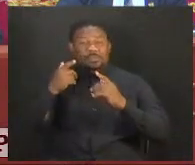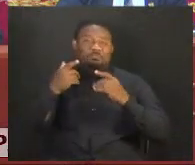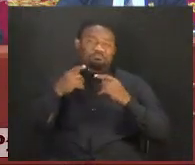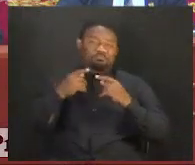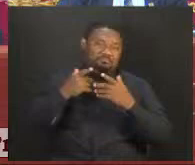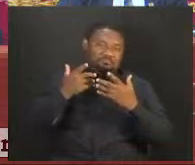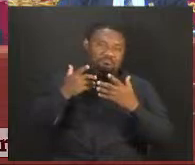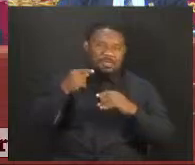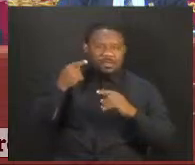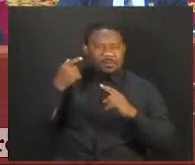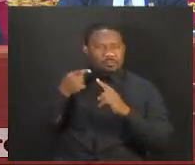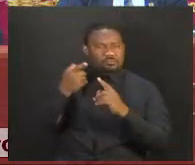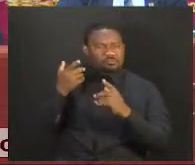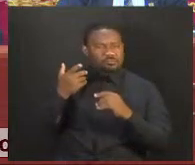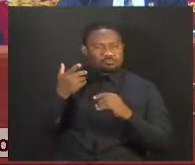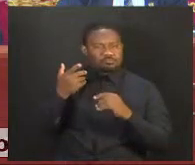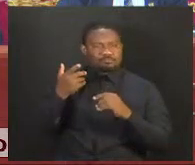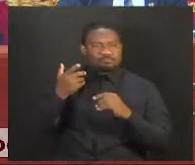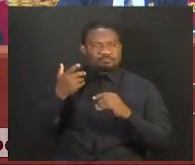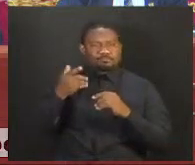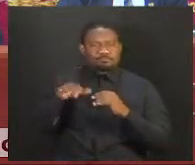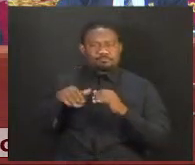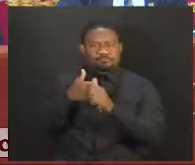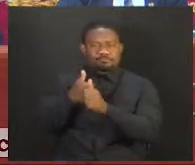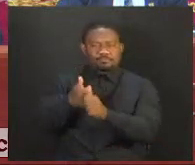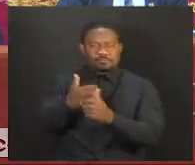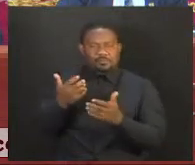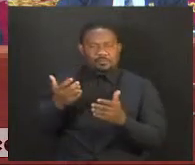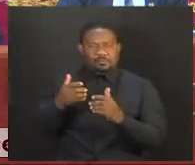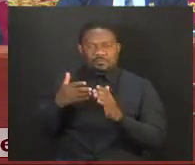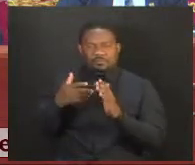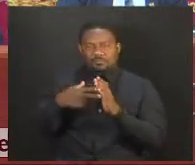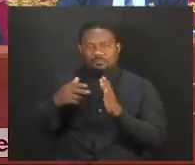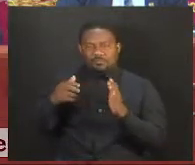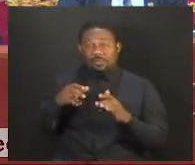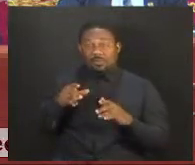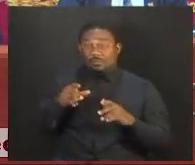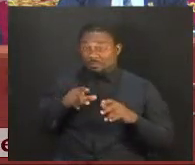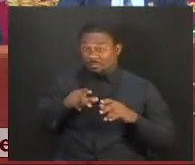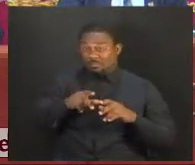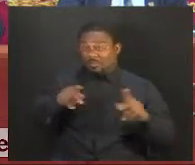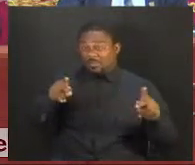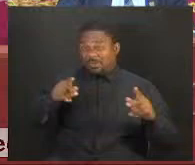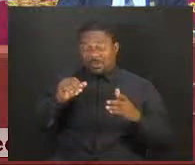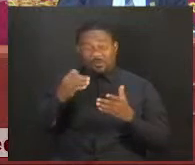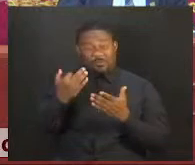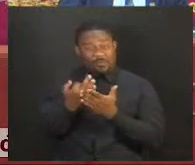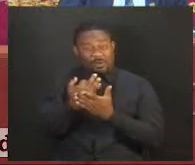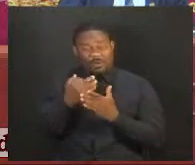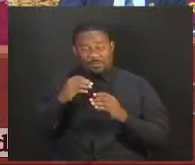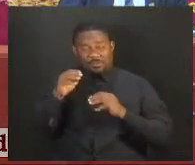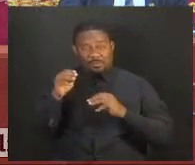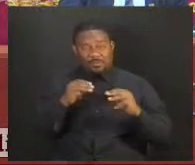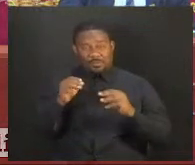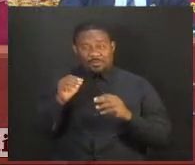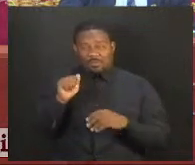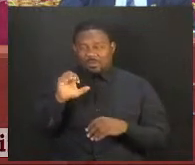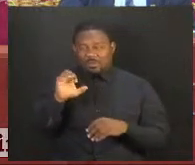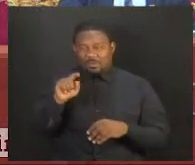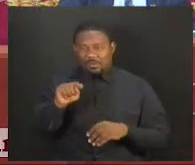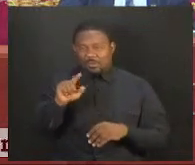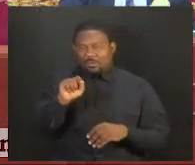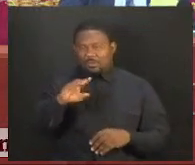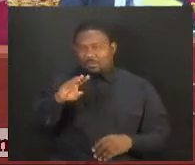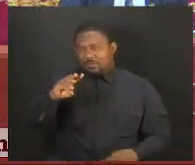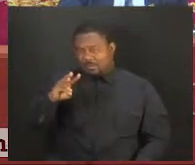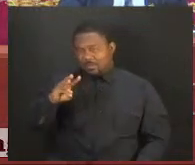Speaker, consistent with Section 14 of the Public Financial Management Act 2016,